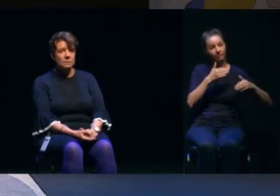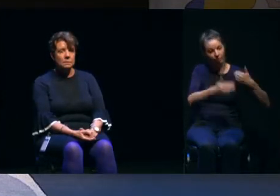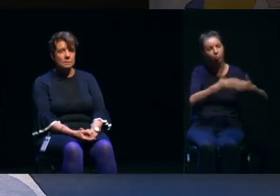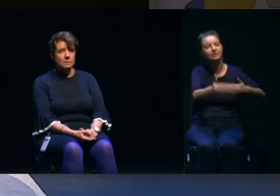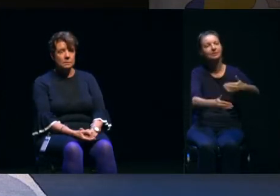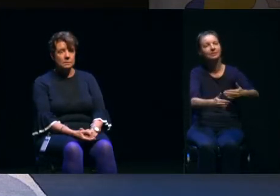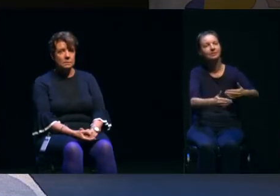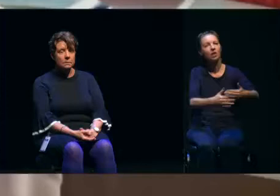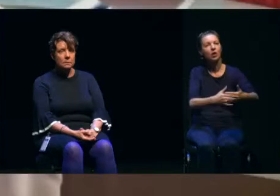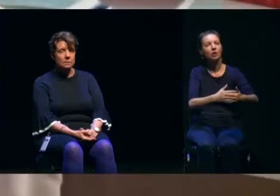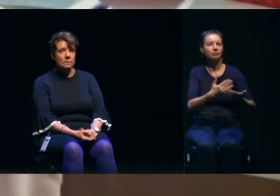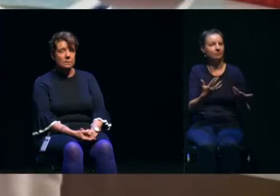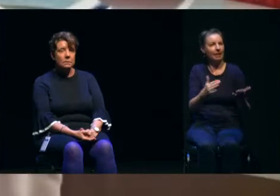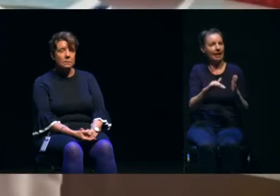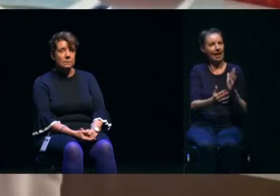much financially.